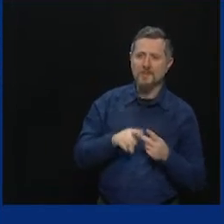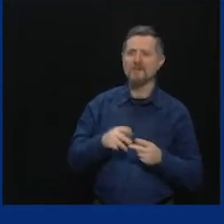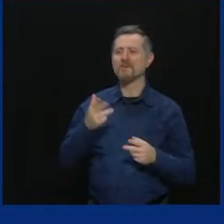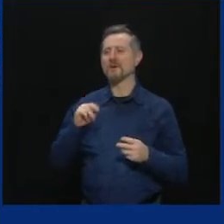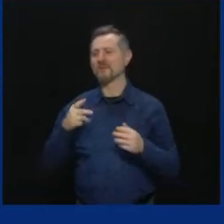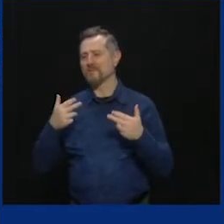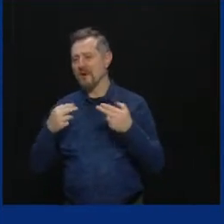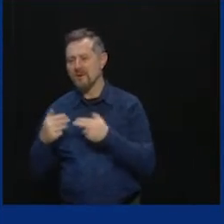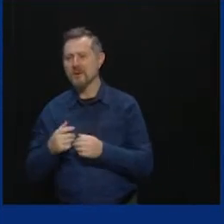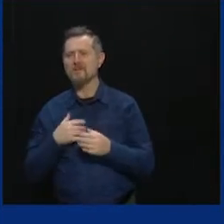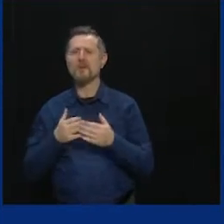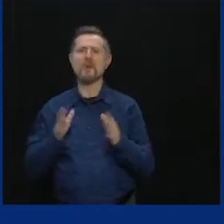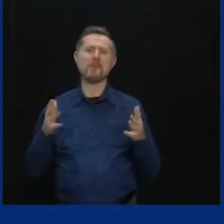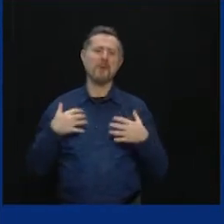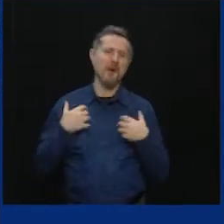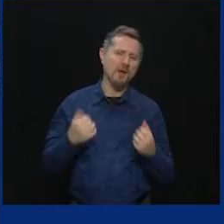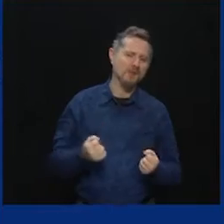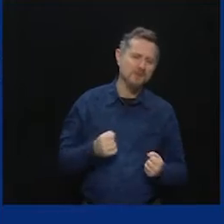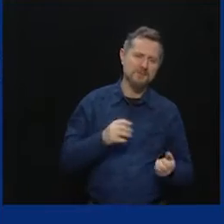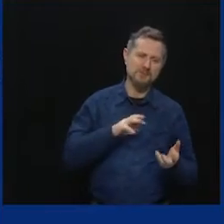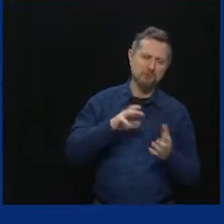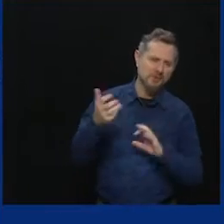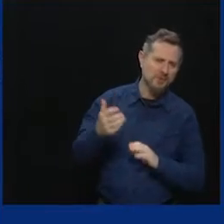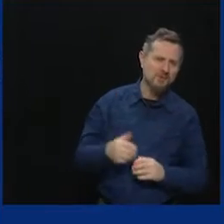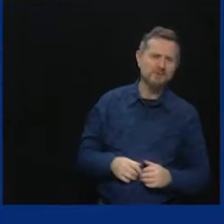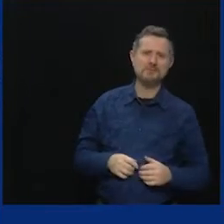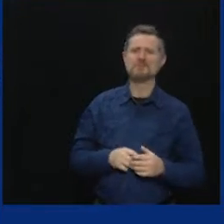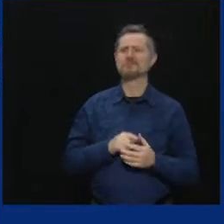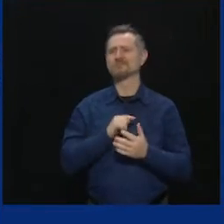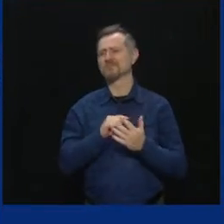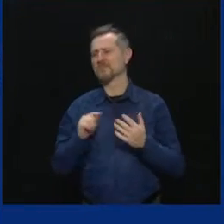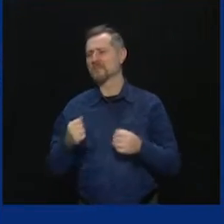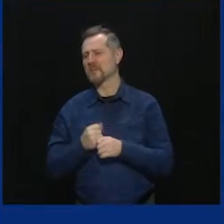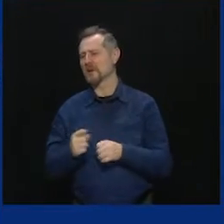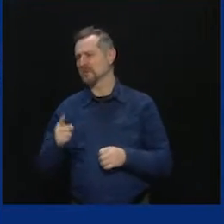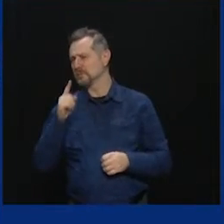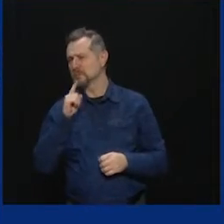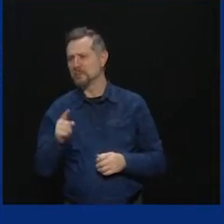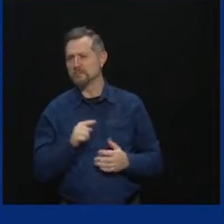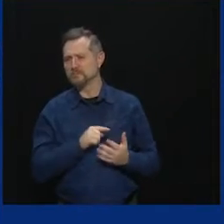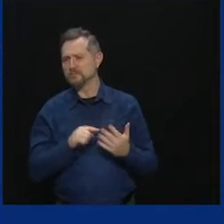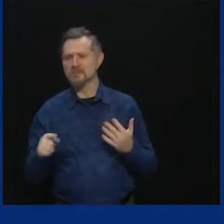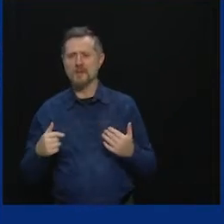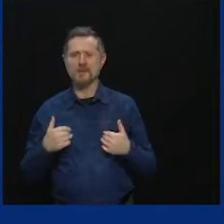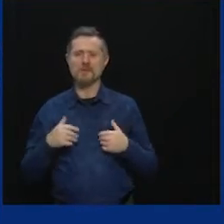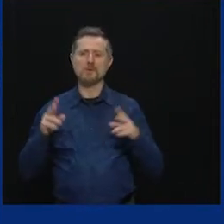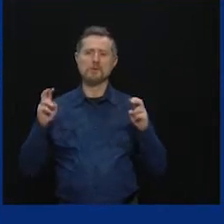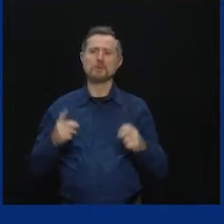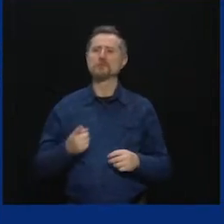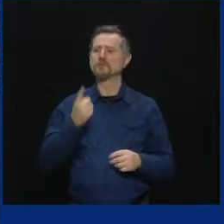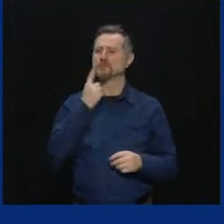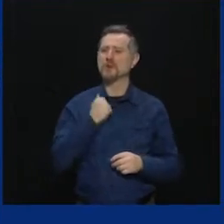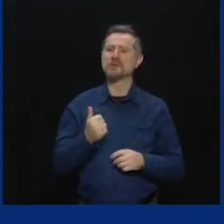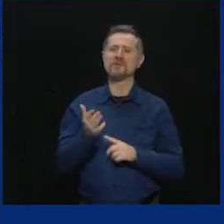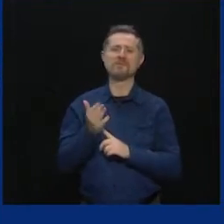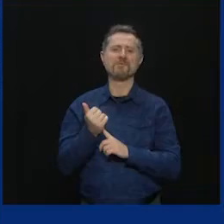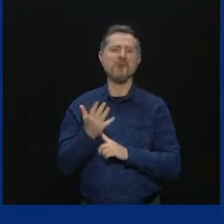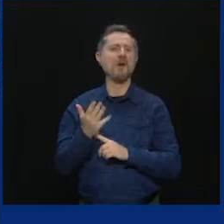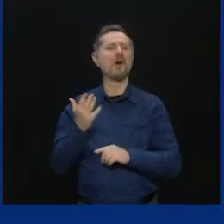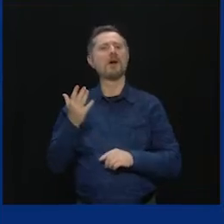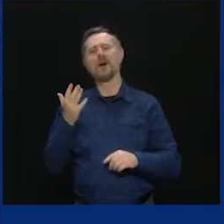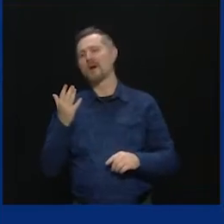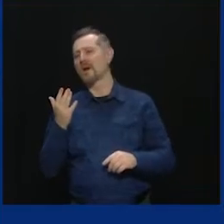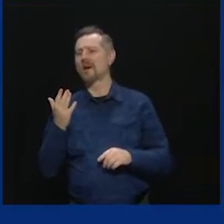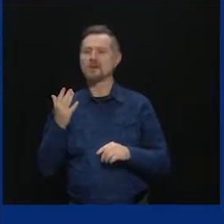public health crisis, making sure that we have red flag laws so that if there's a problem,